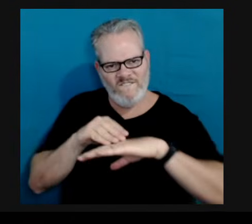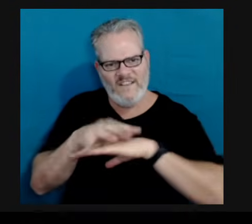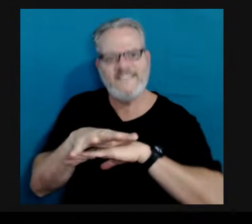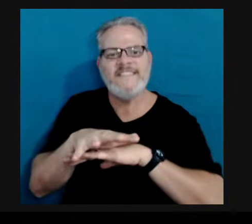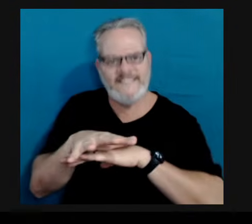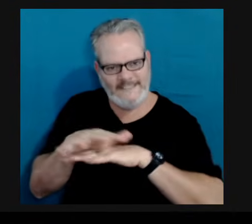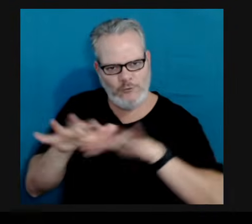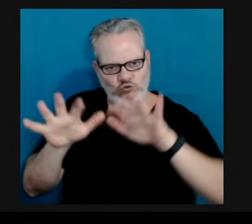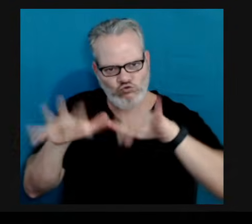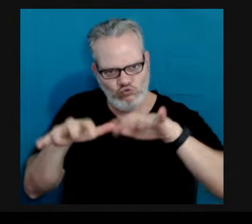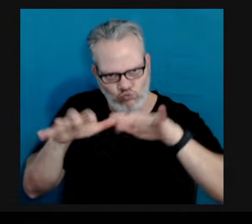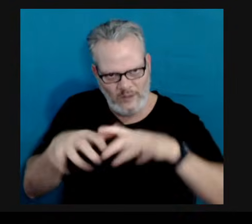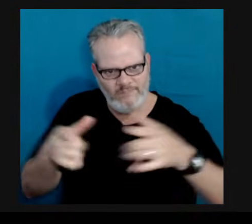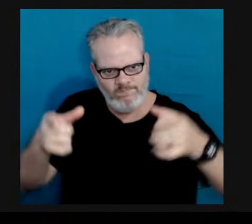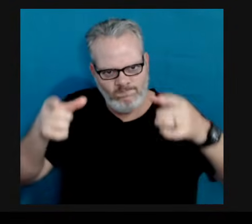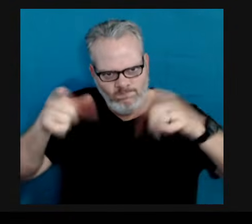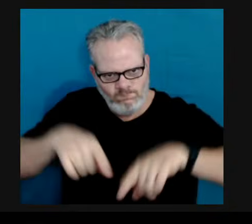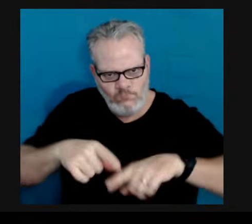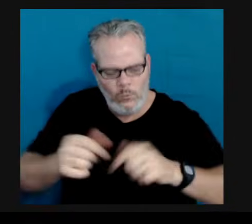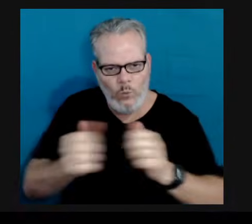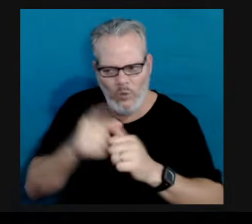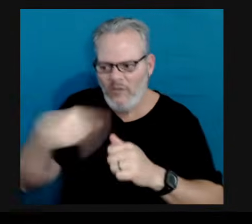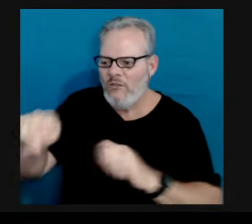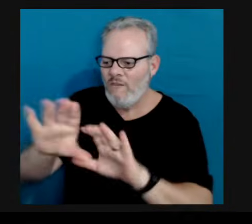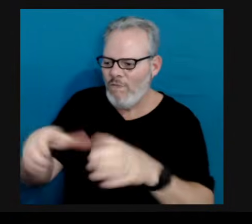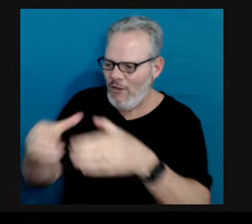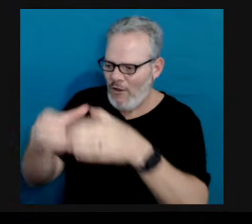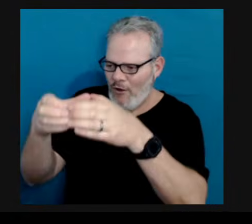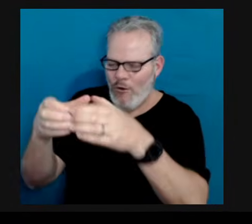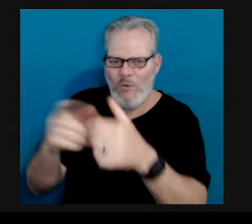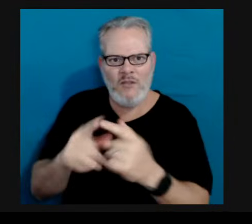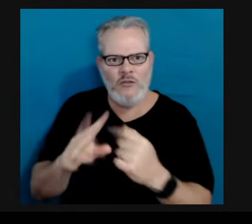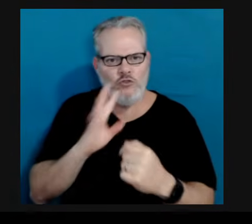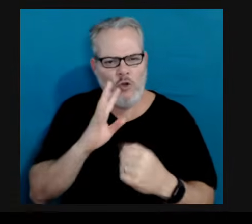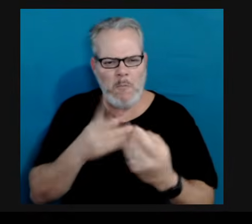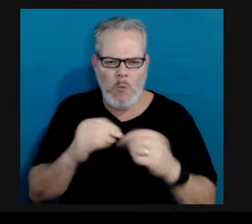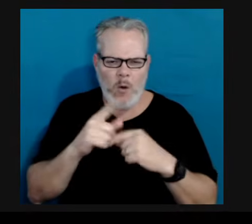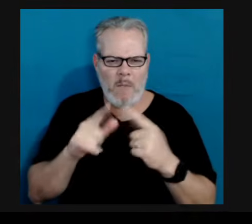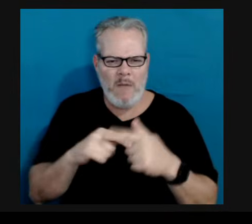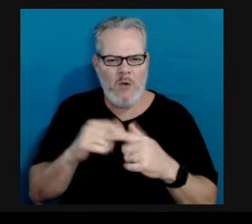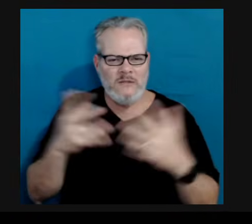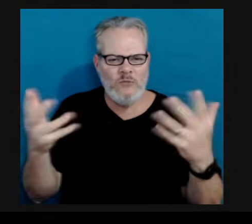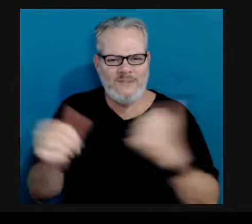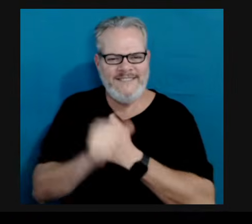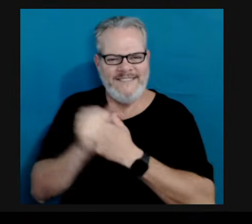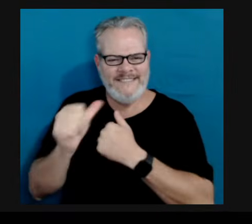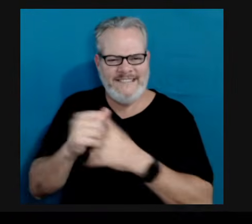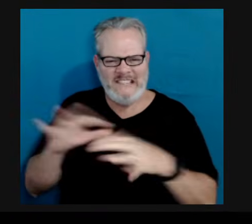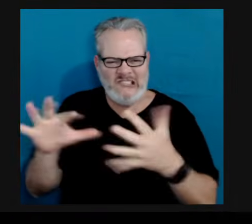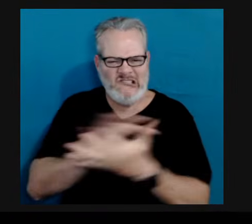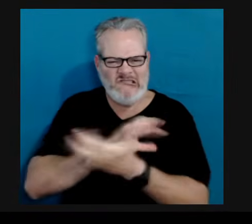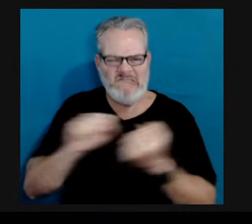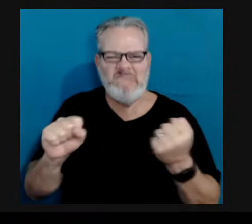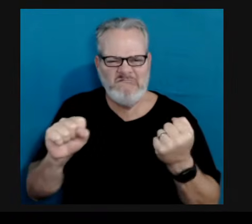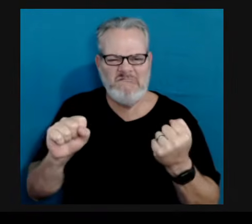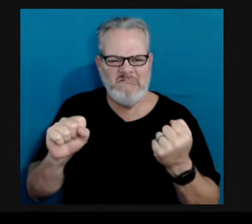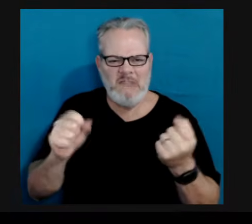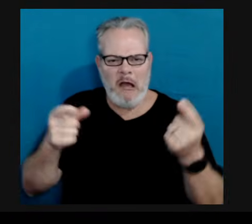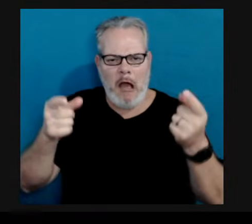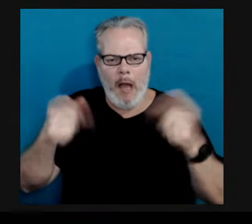and the signals, and then talk some of the storm damage and effects with Dane leading that later